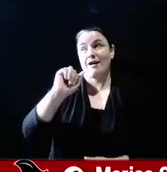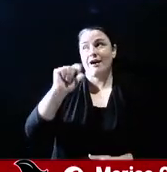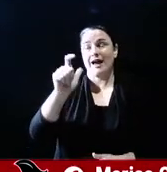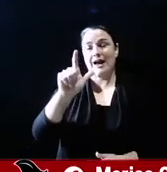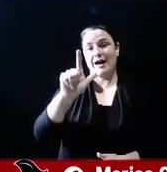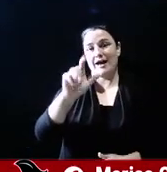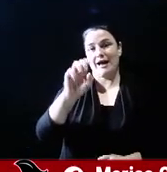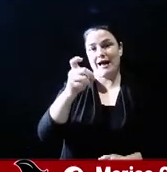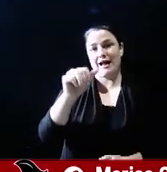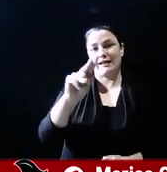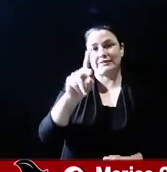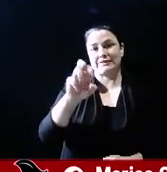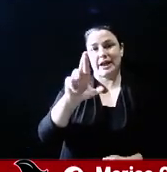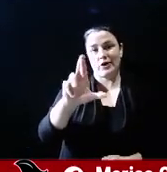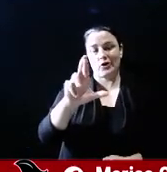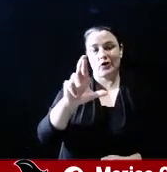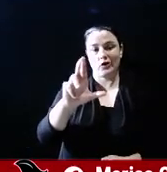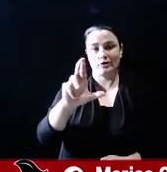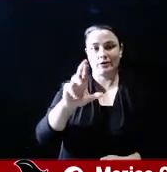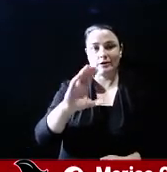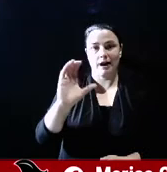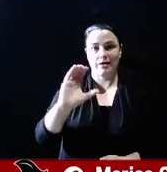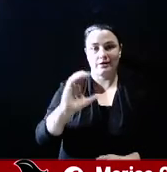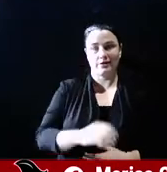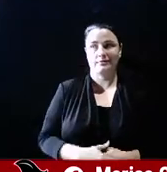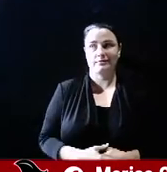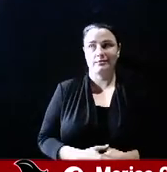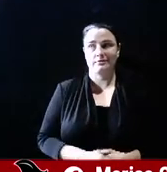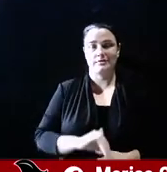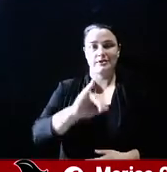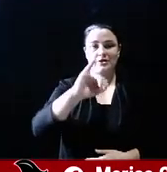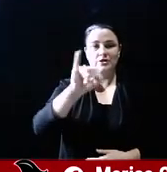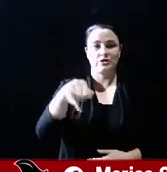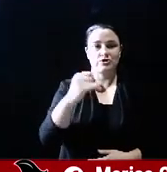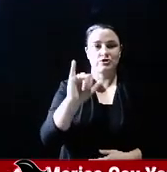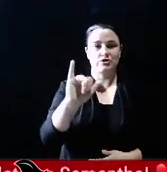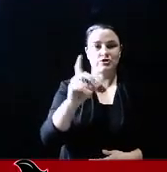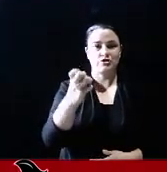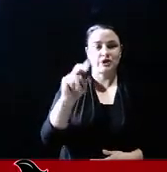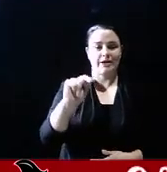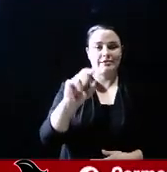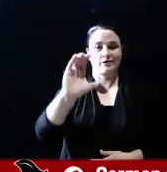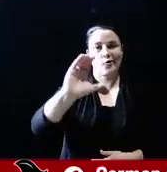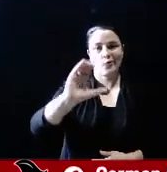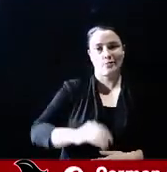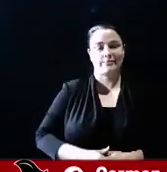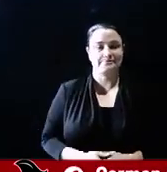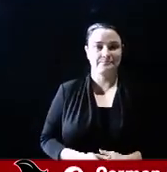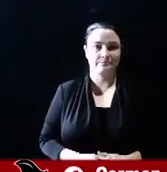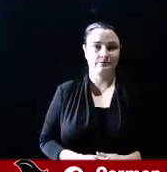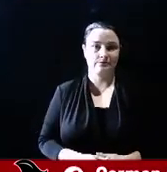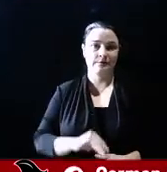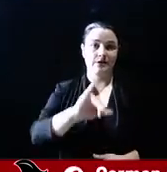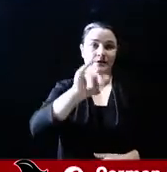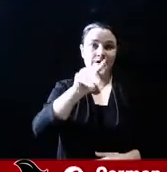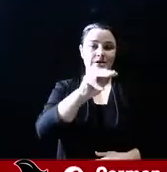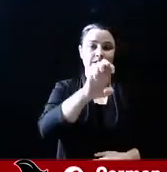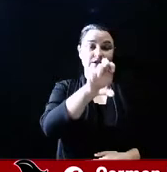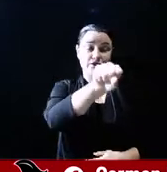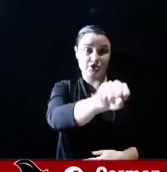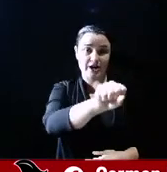Alexander Caratachi. Jaden Seth Cardona. James